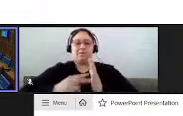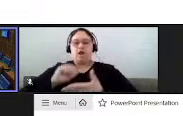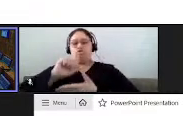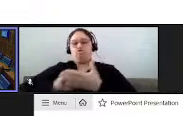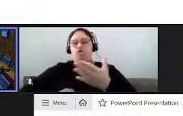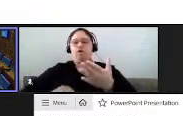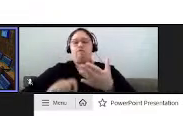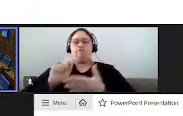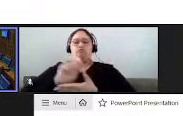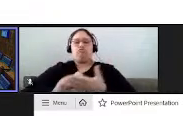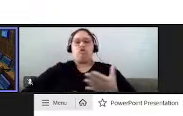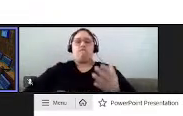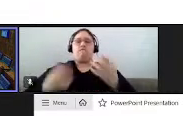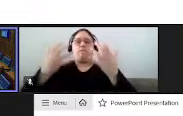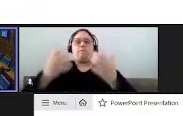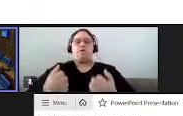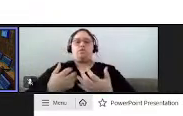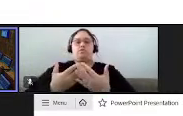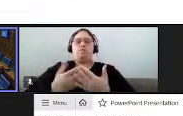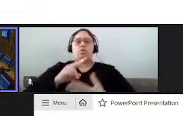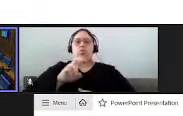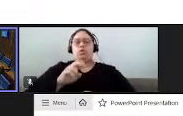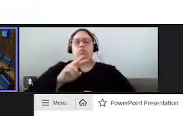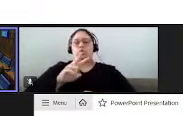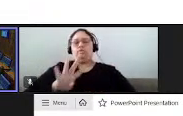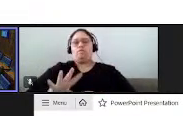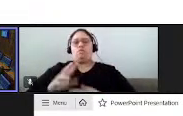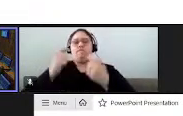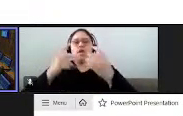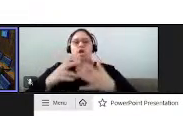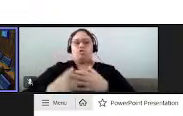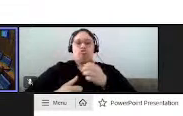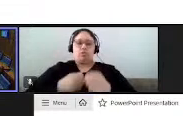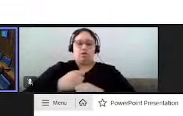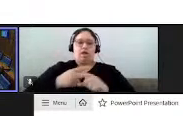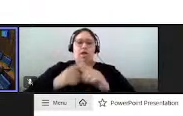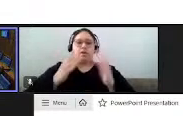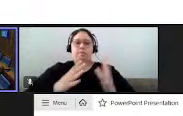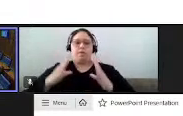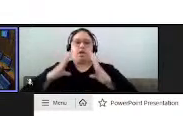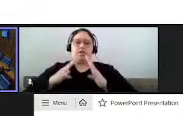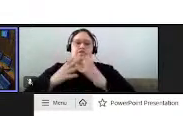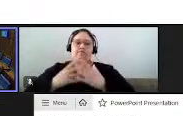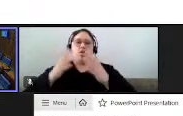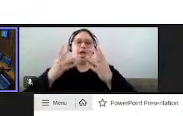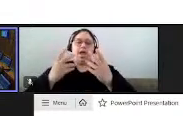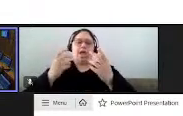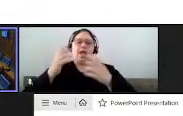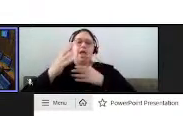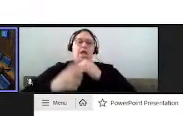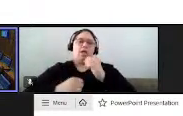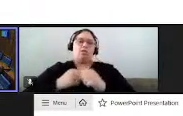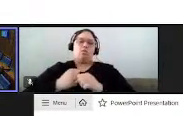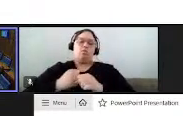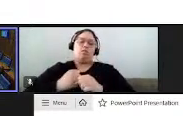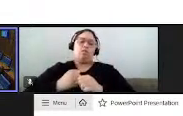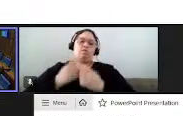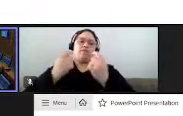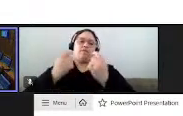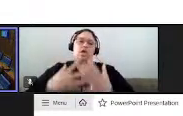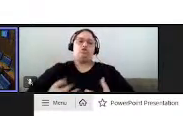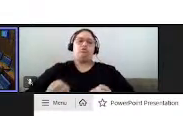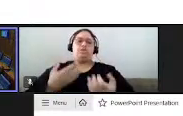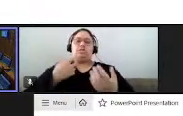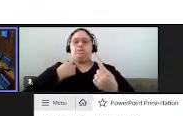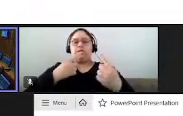budget for the 2024 financial year, as well as preparation of the annual financial statements for 22-23 for submission